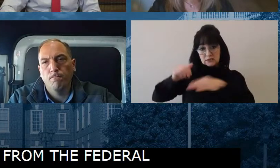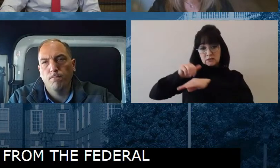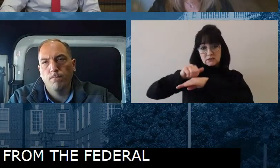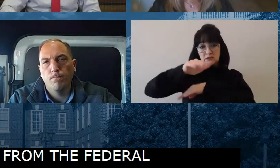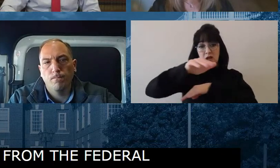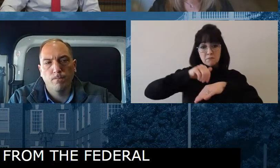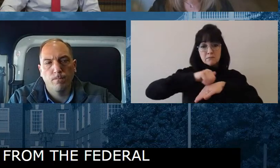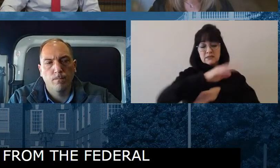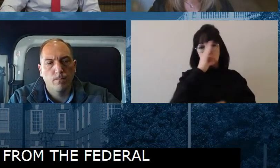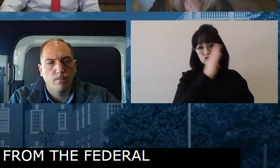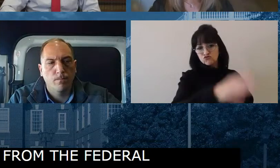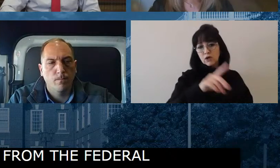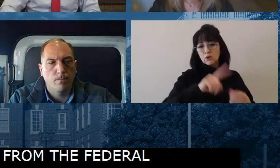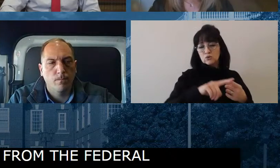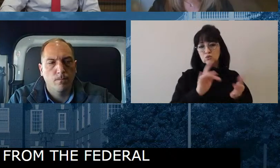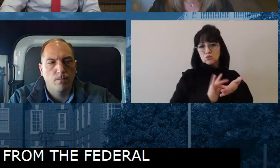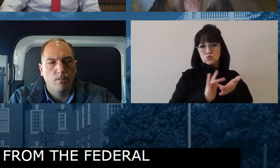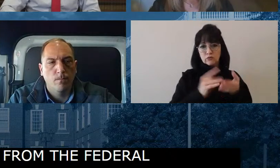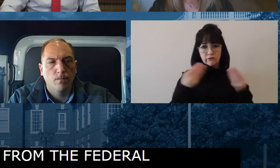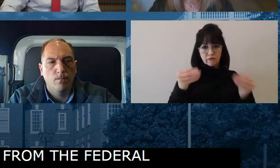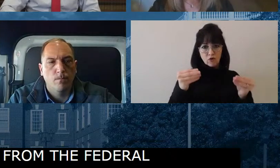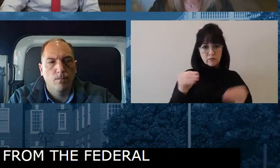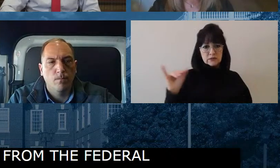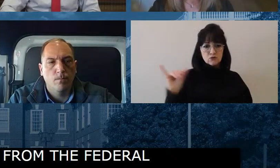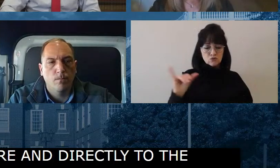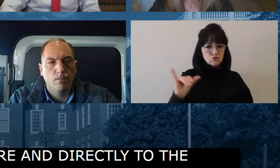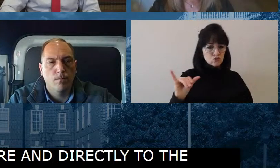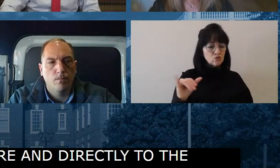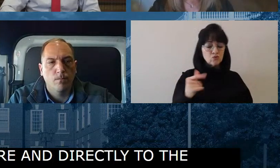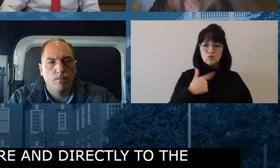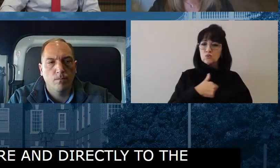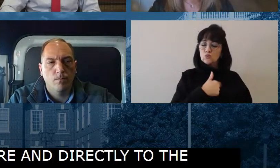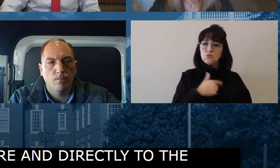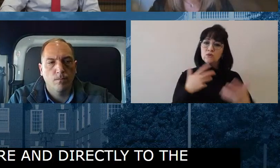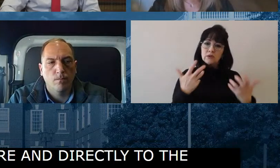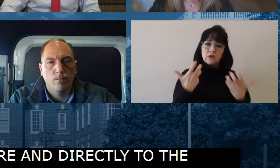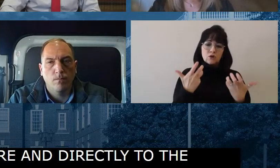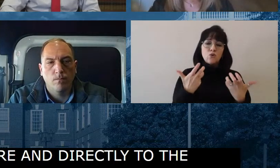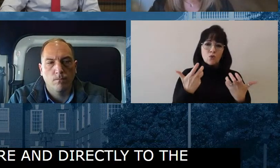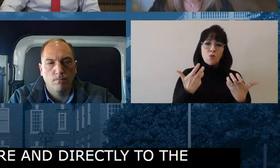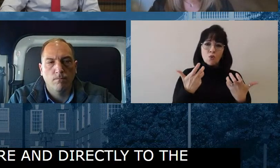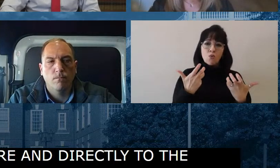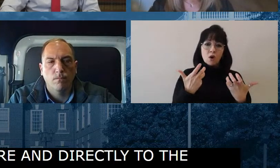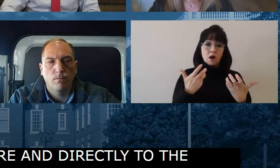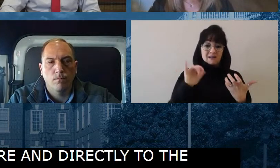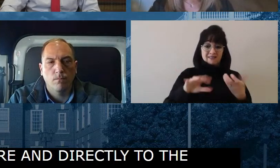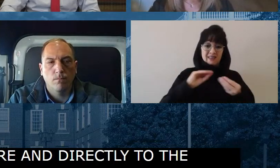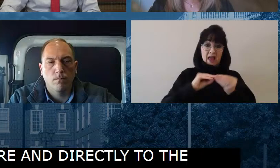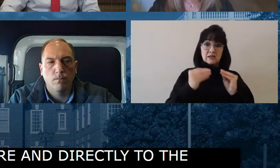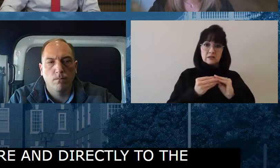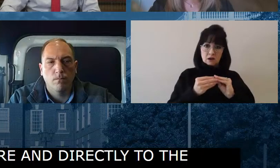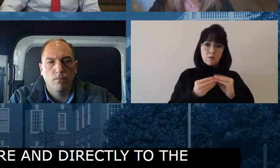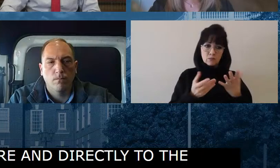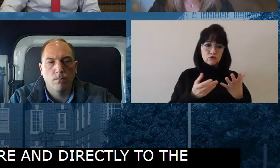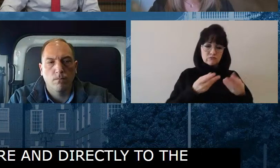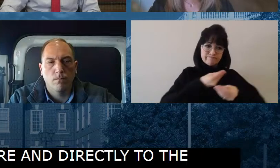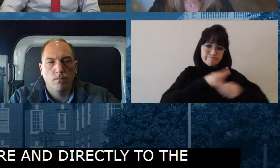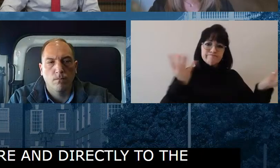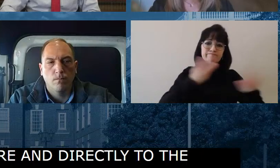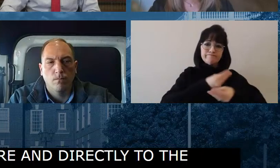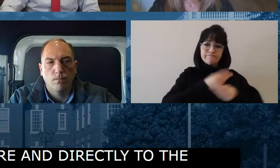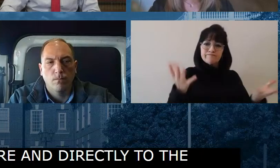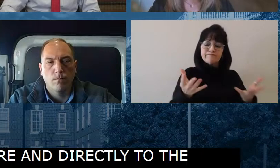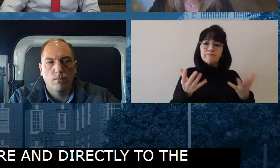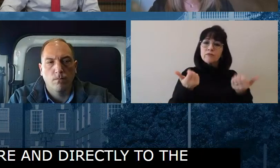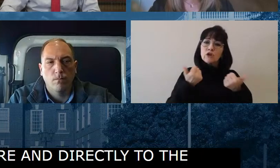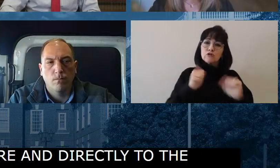So a full effort to make sure that we can move those numbers and get a fast and fair distribution of the vaccine. Thanks for the work